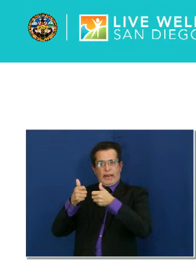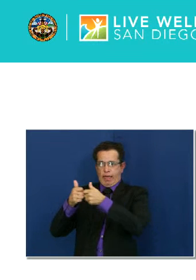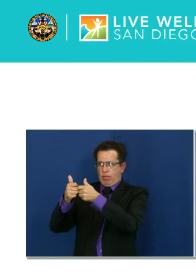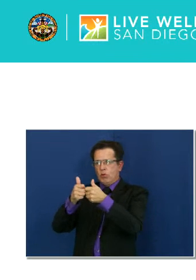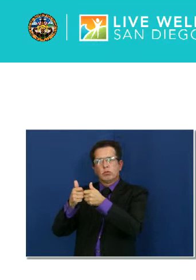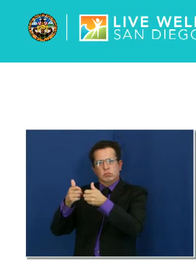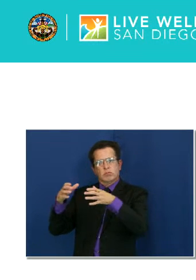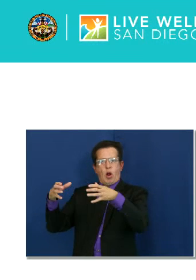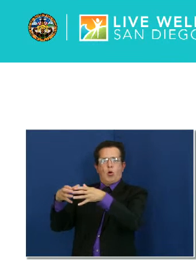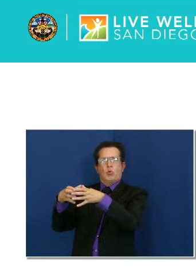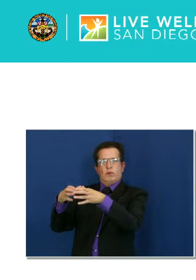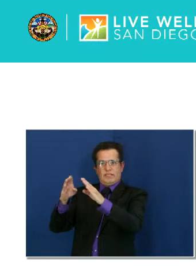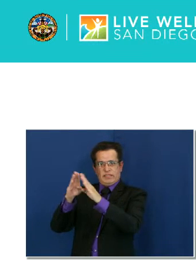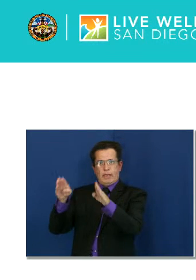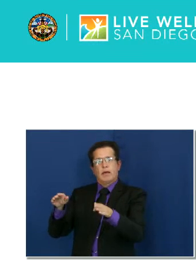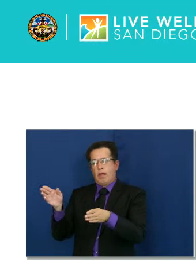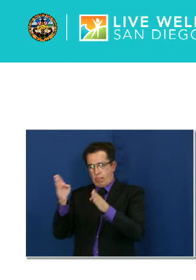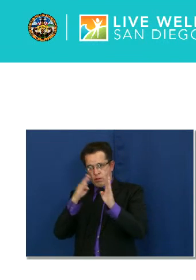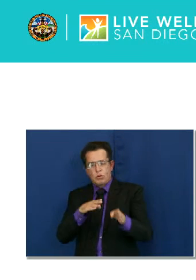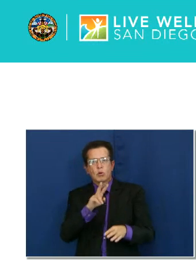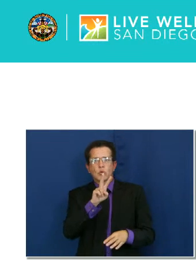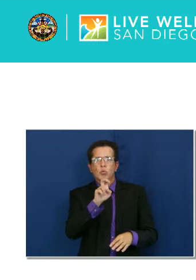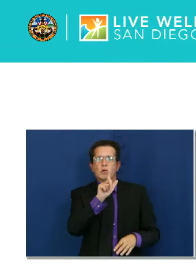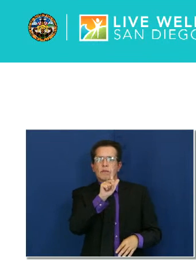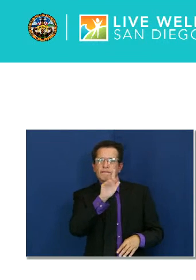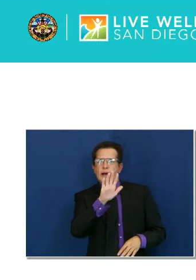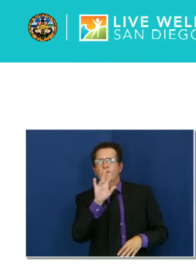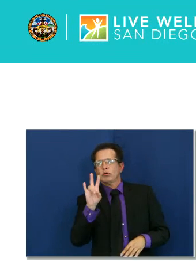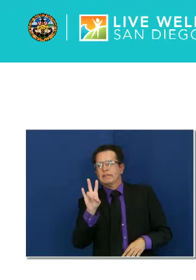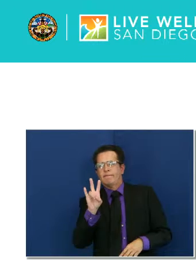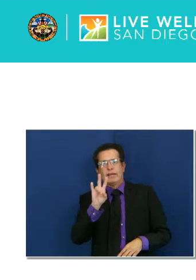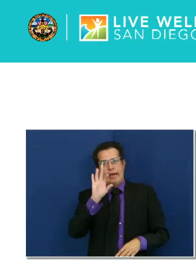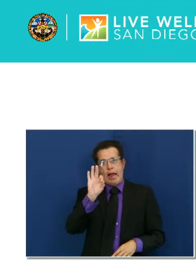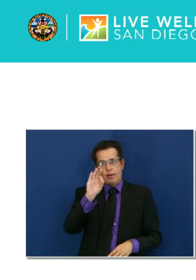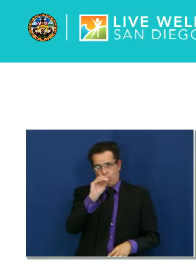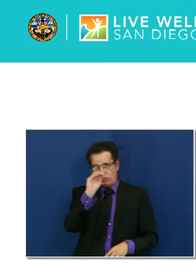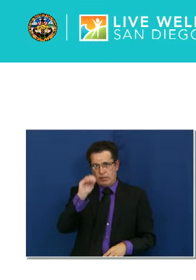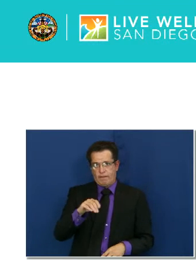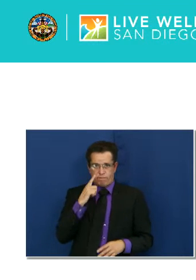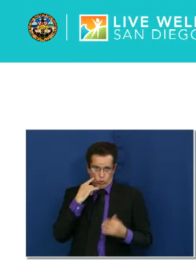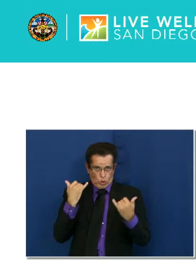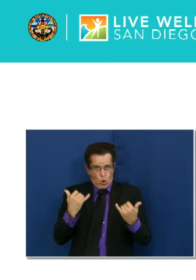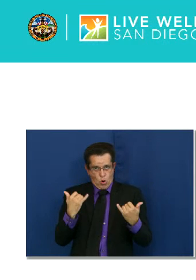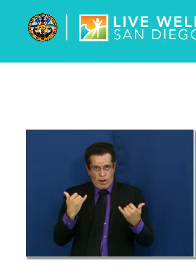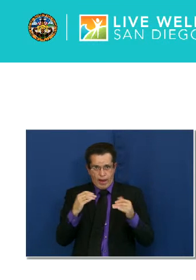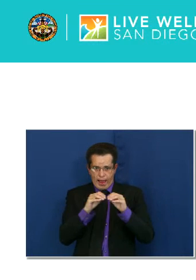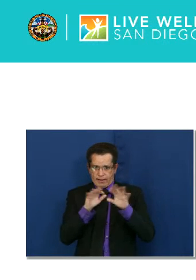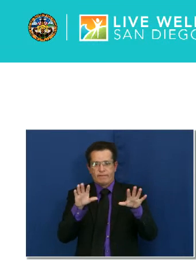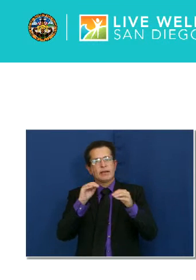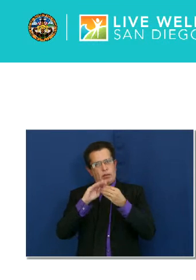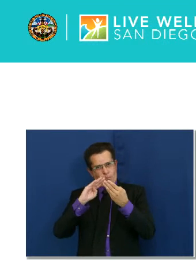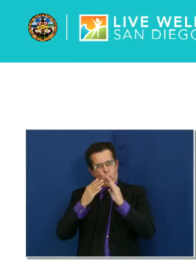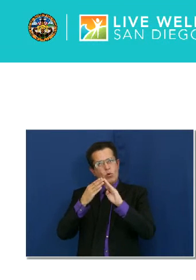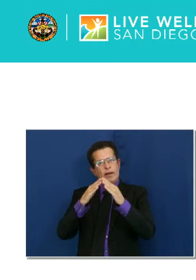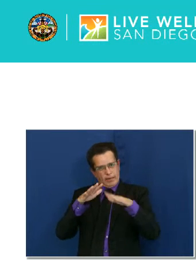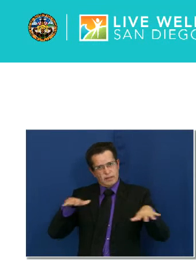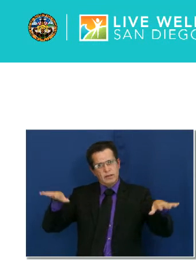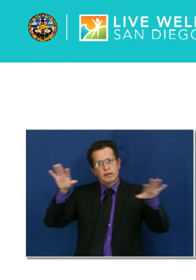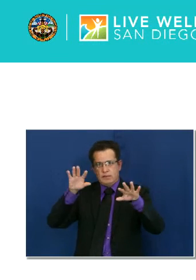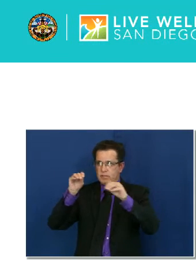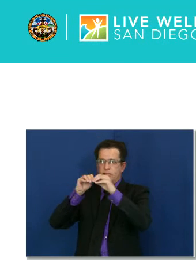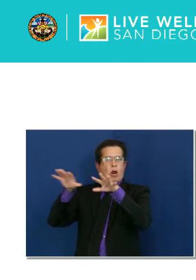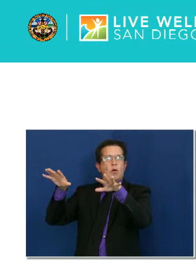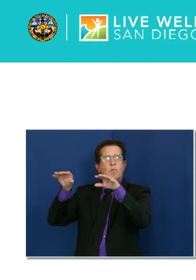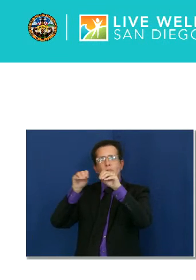congregate settings, and 225 or 79% of the current active outbreaks are in community setting locations.